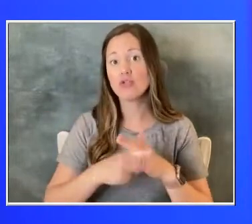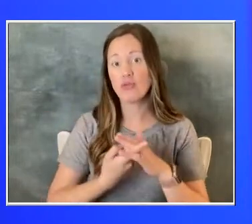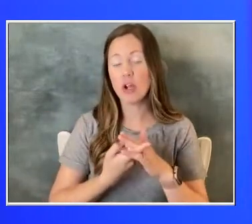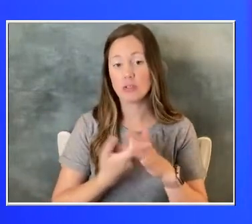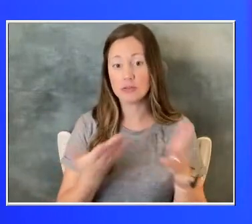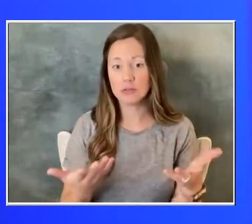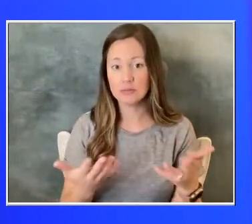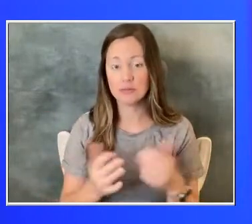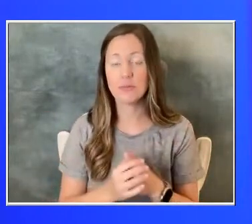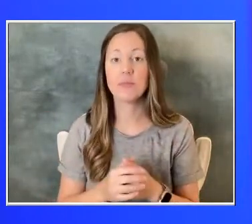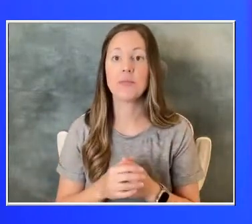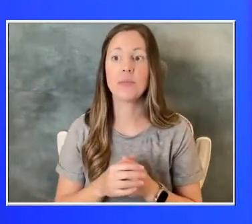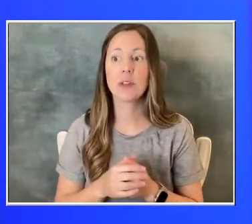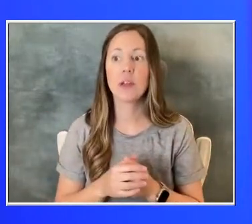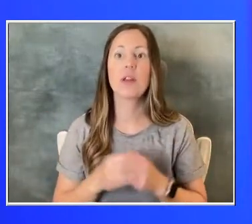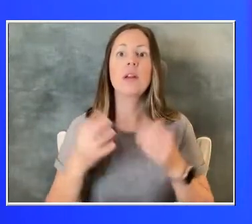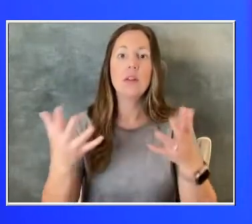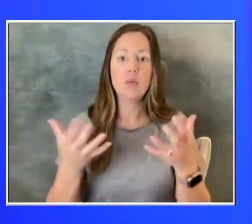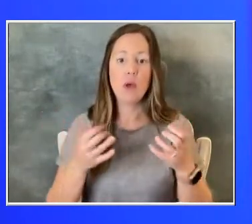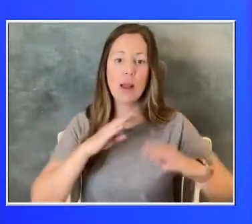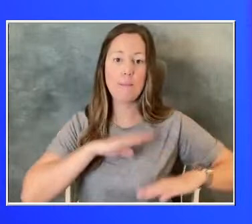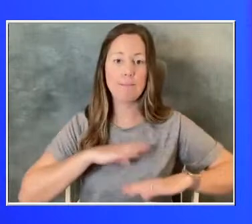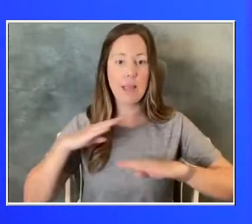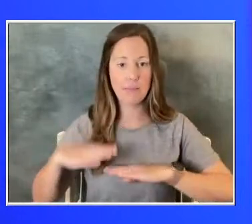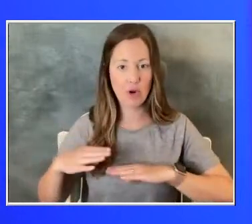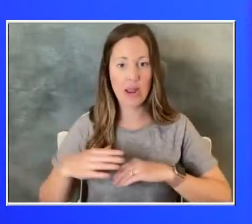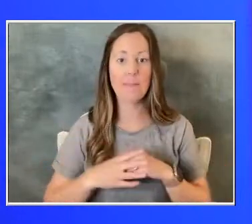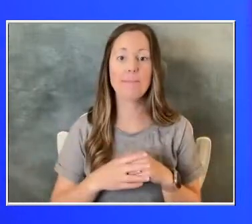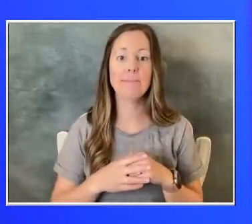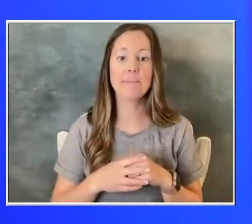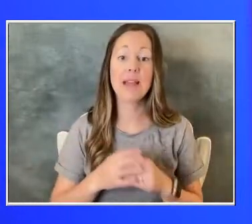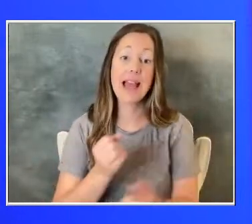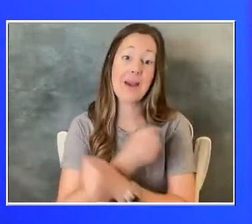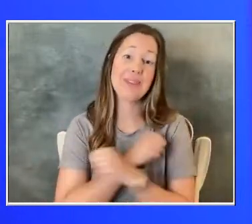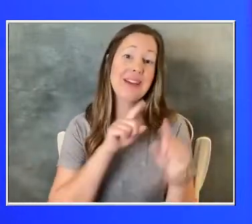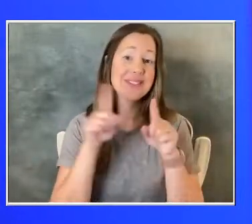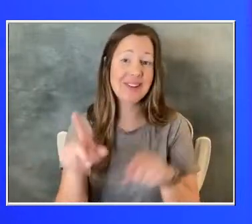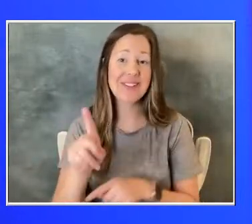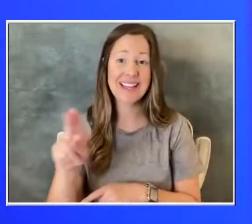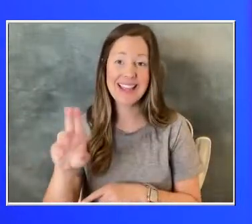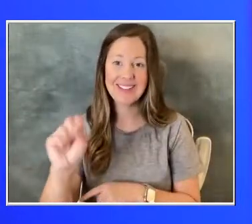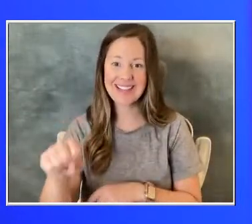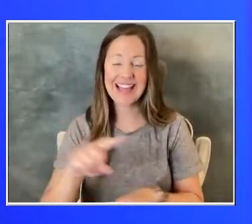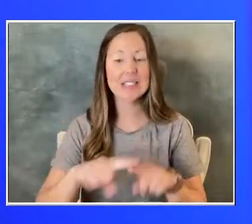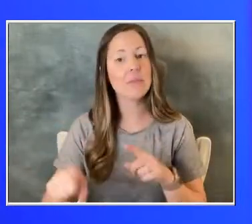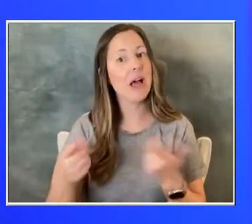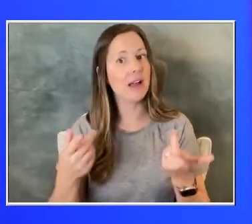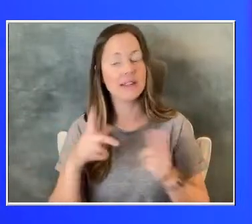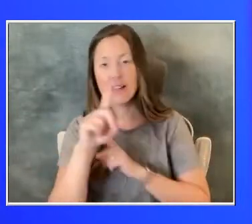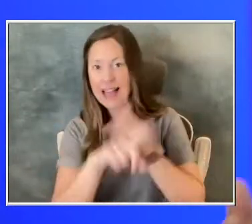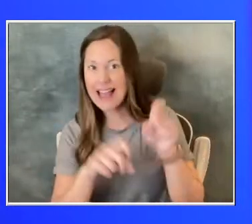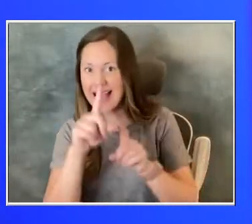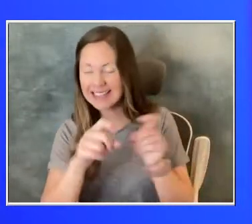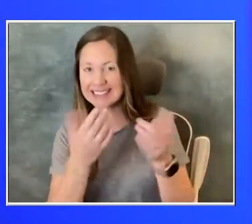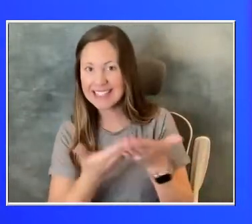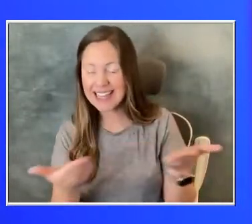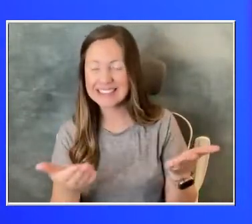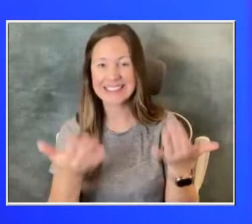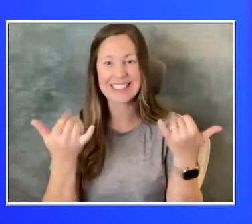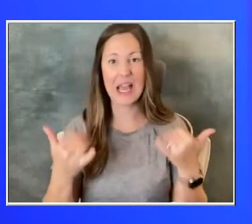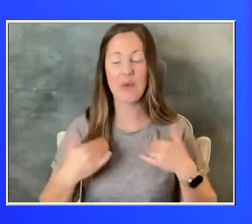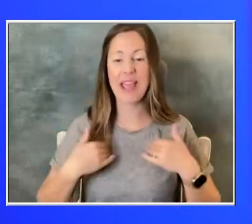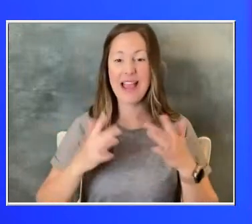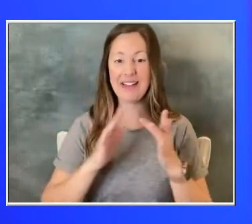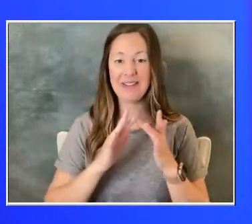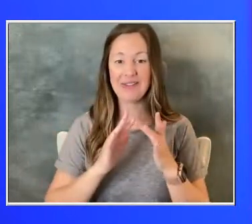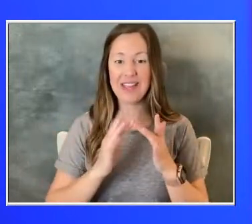want you to get your mammogram most importantly. I'd love for you to come to KU, but ask the questions, look up on, now, we have the ability